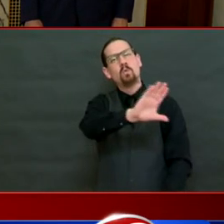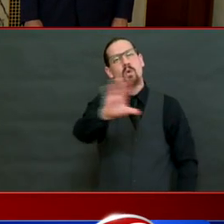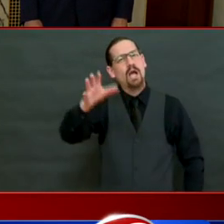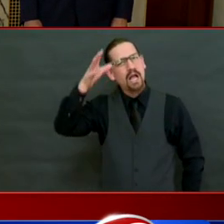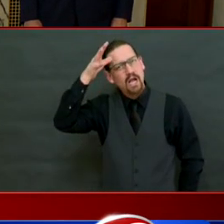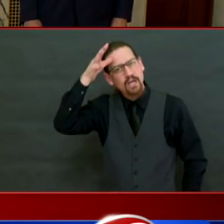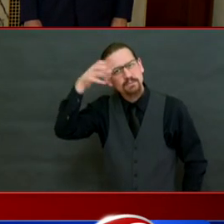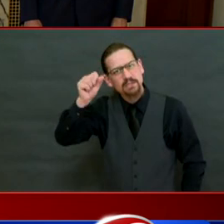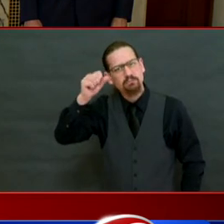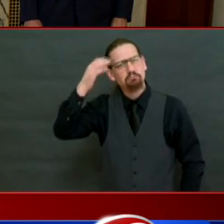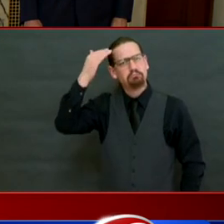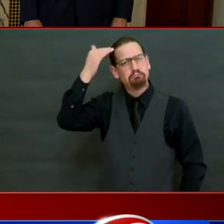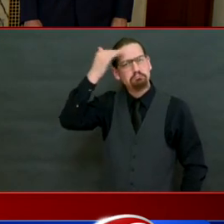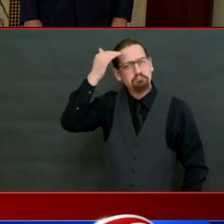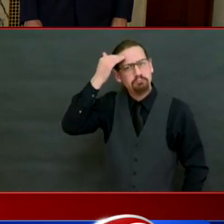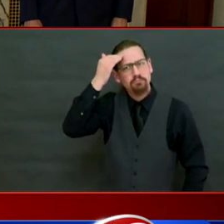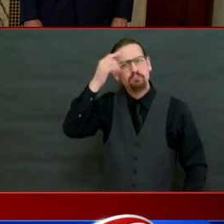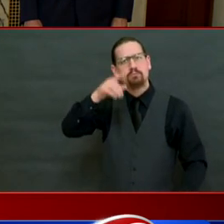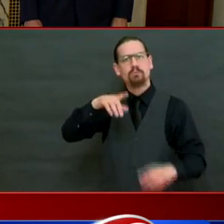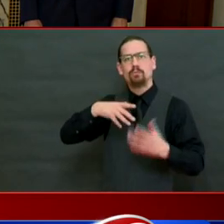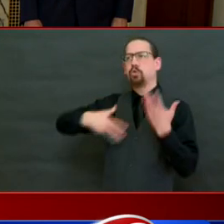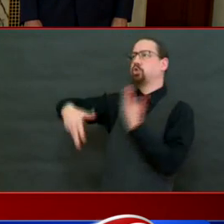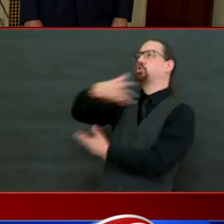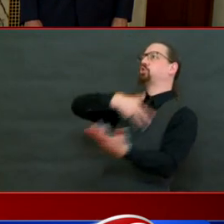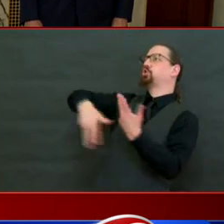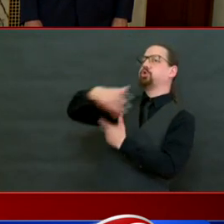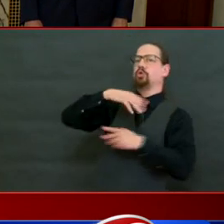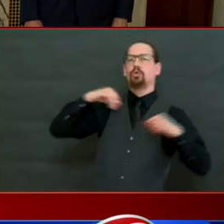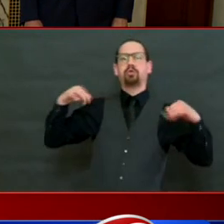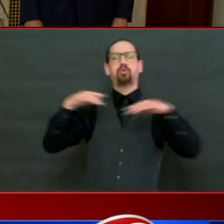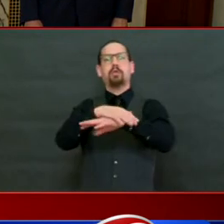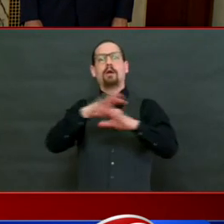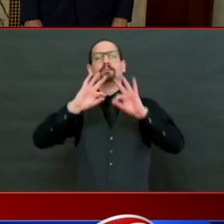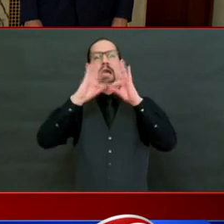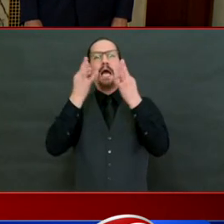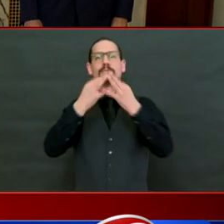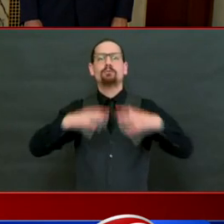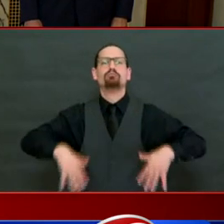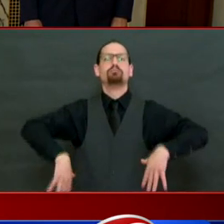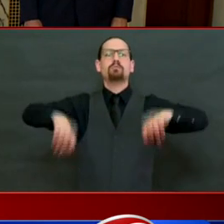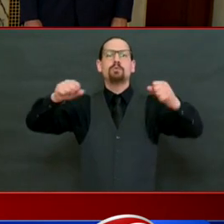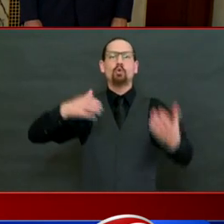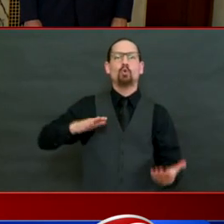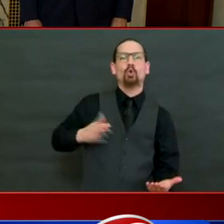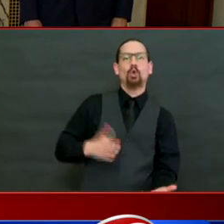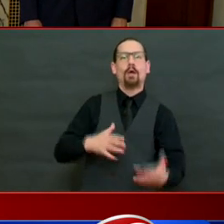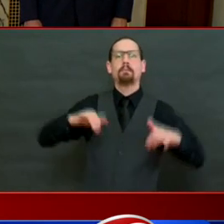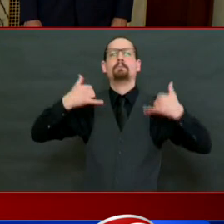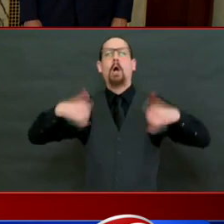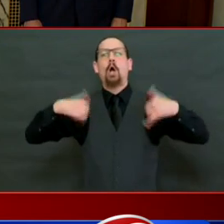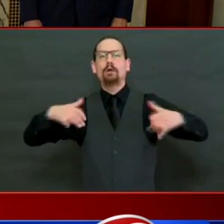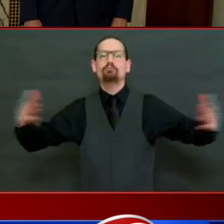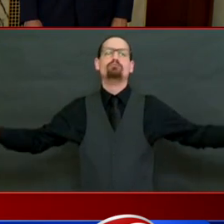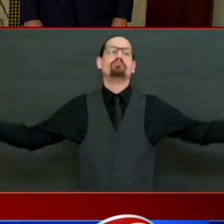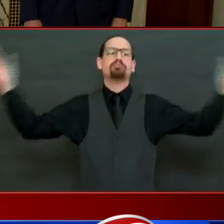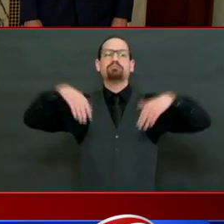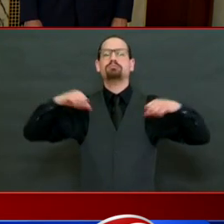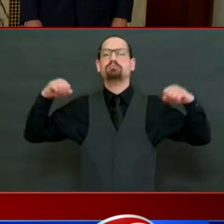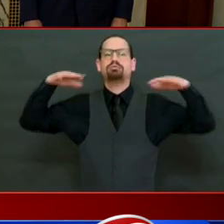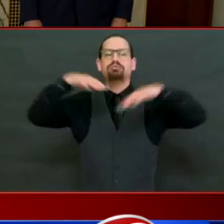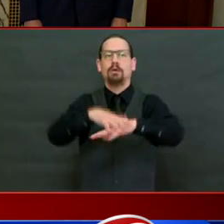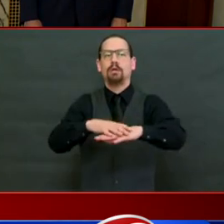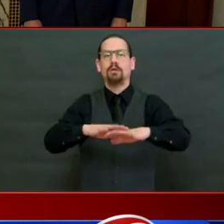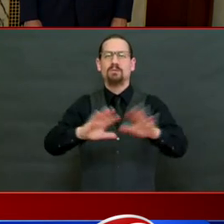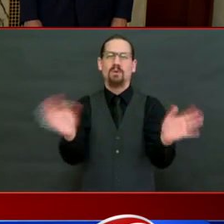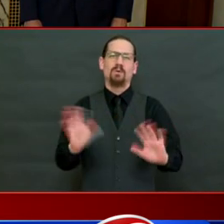idea. You know, you can see your family a little bit more. But still, limit the number of people you're